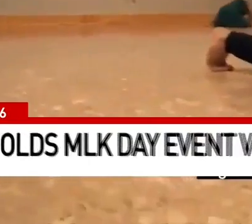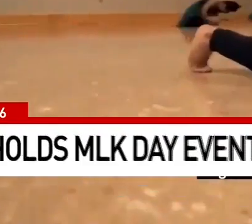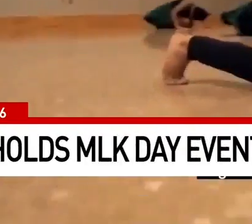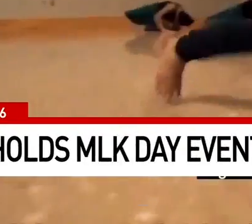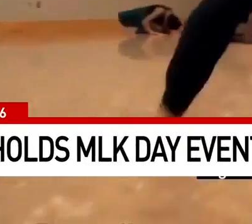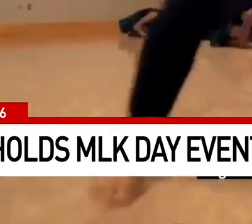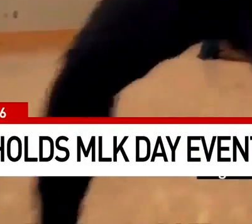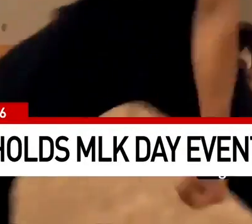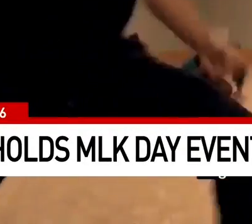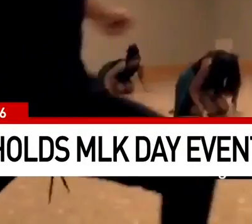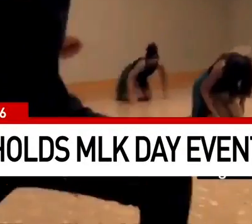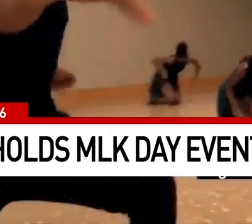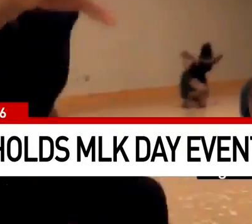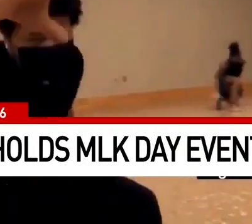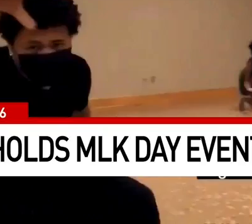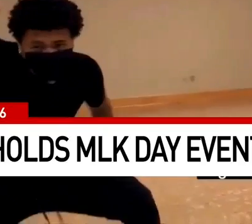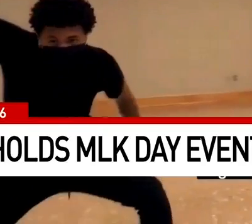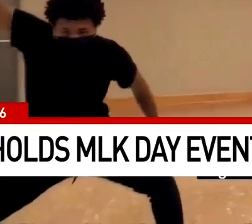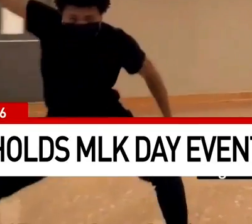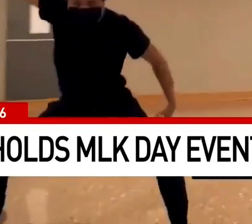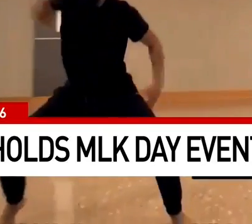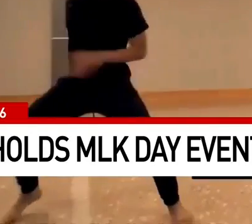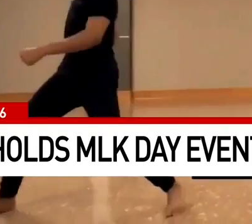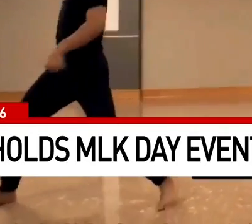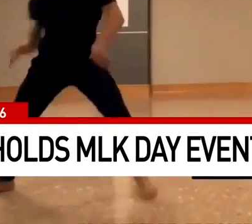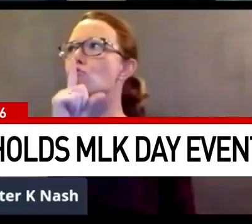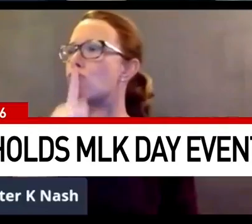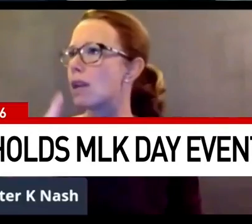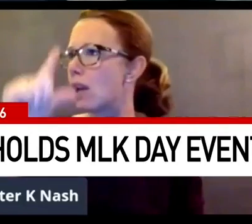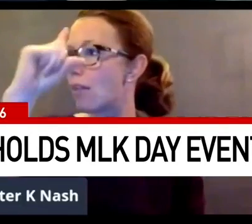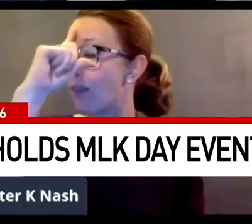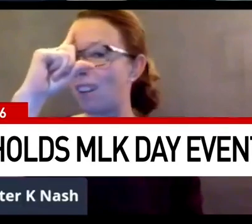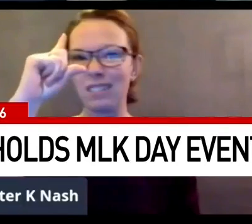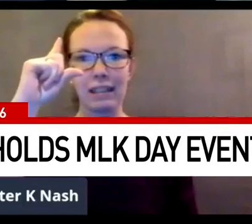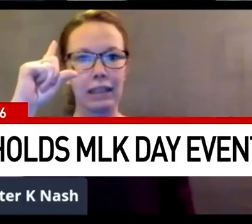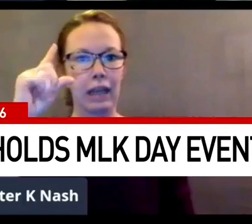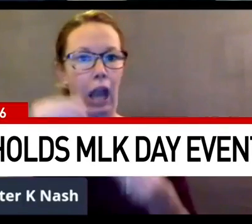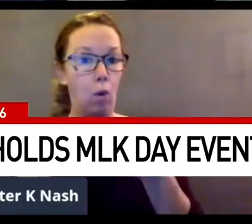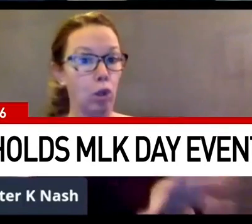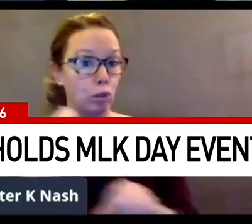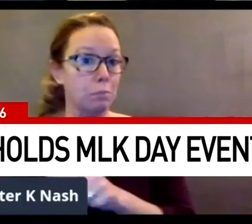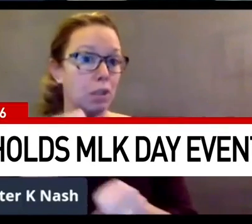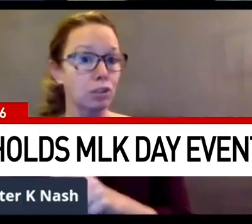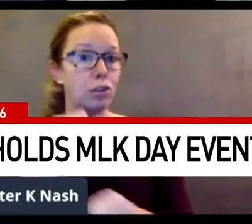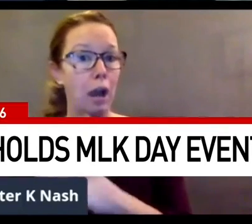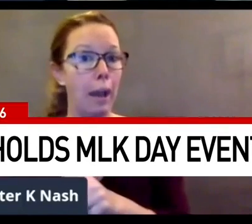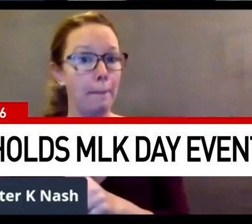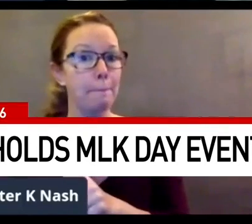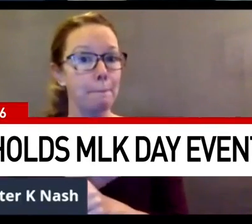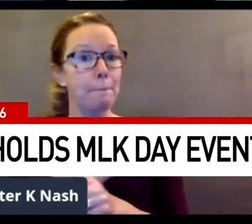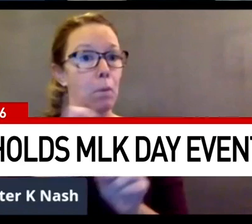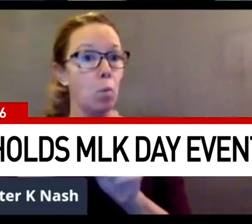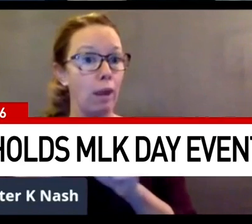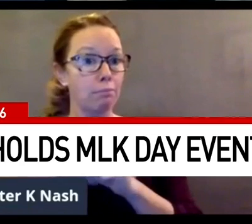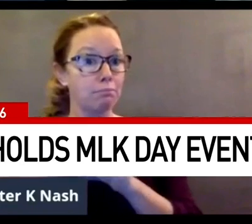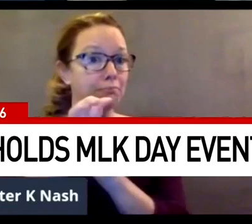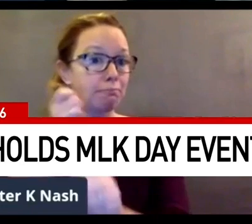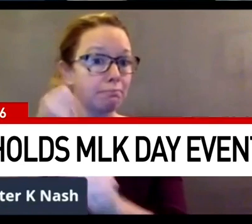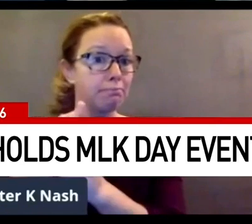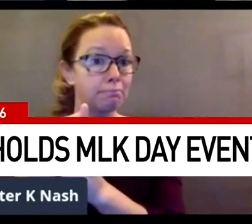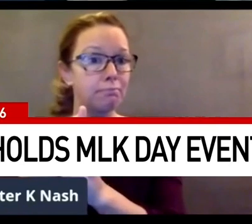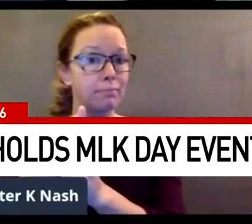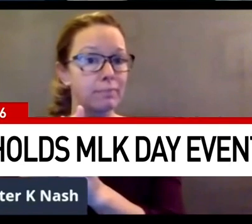Jr.'s famous I Have a Dream speech that he delivered on the steps of the Lincoln Memorial during the March on Washington on August 28, 1963.